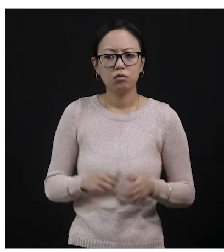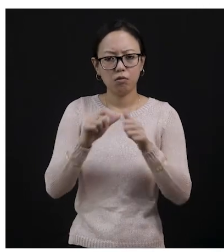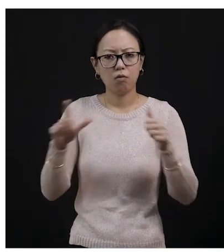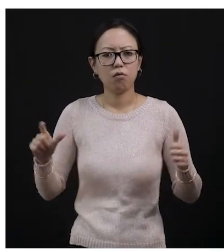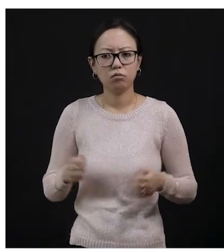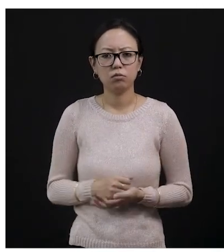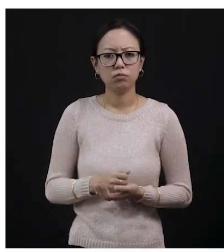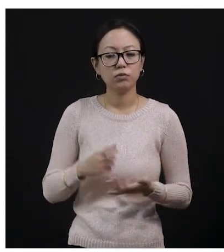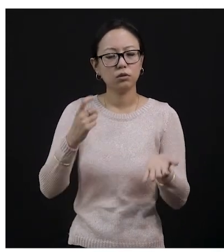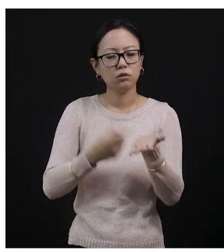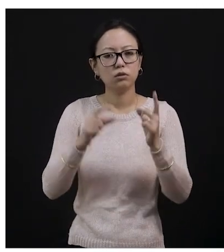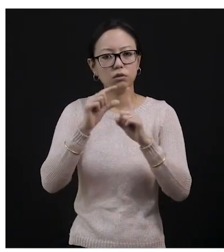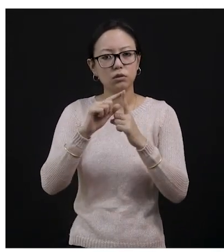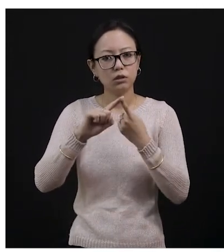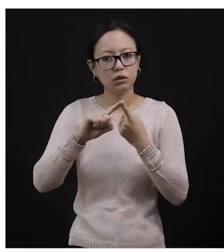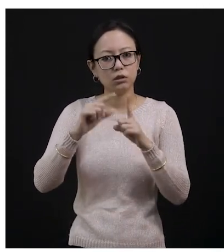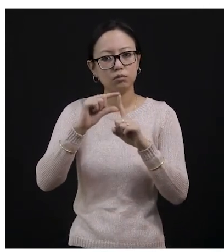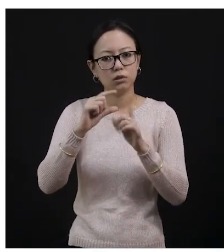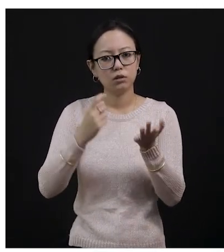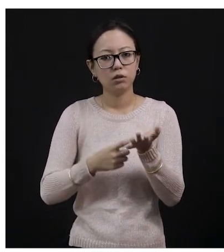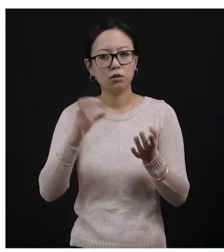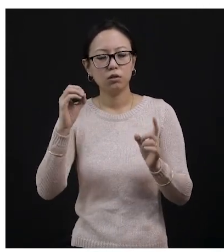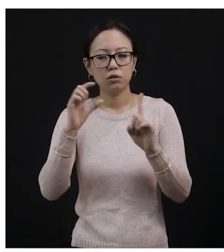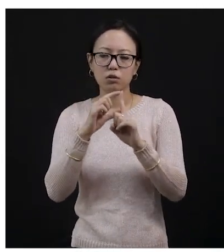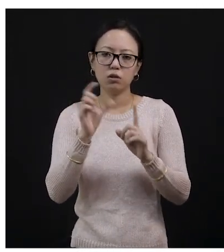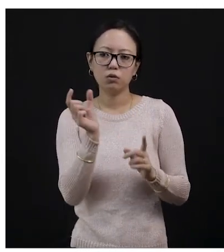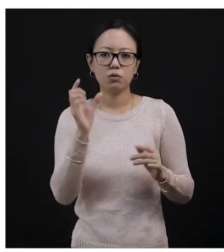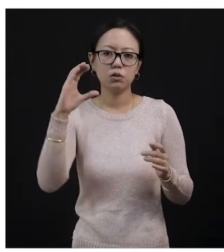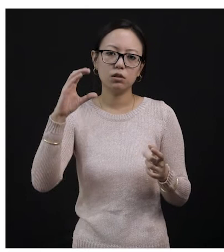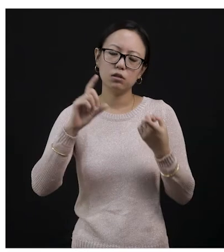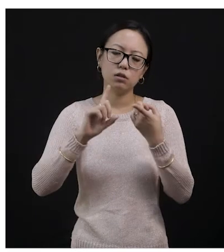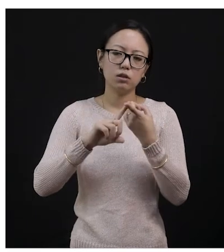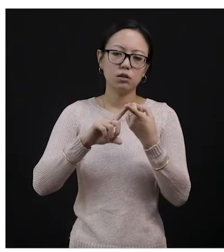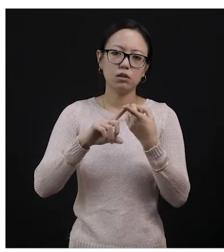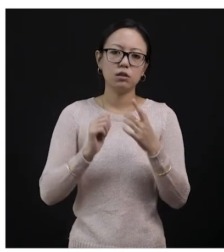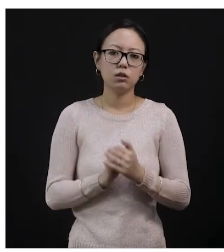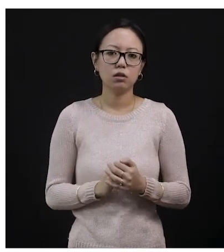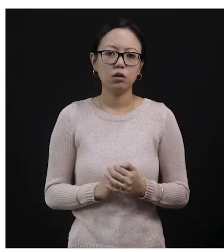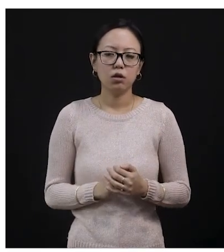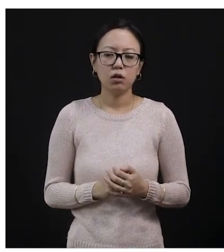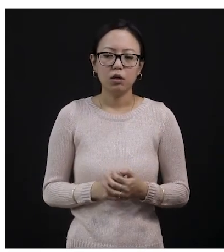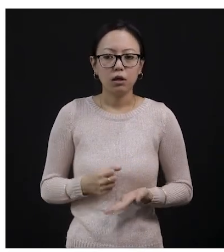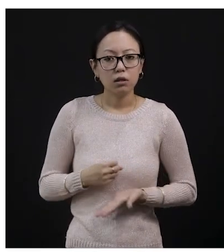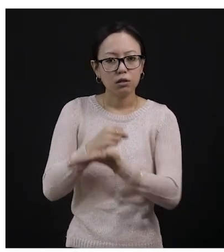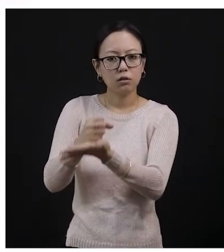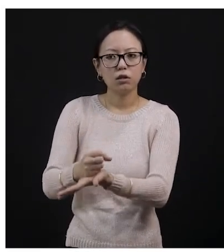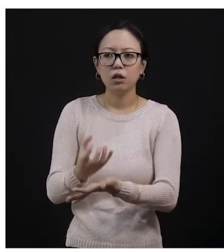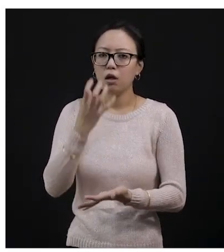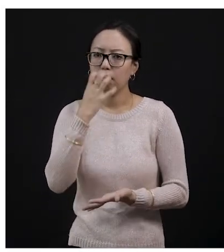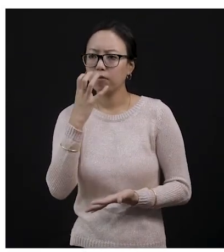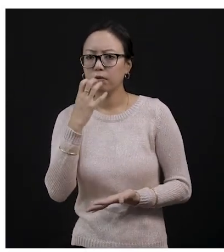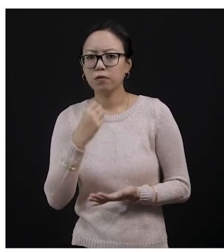reproduce from the plants, reproduce from the flowers. And this stamen is the male reproductive organ. Pistil is